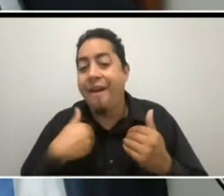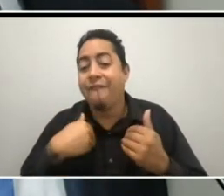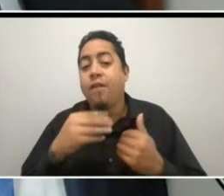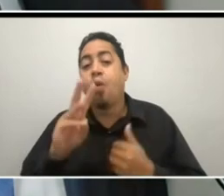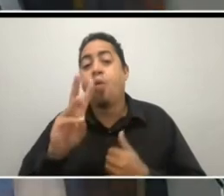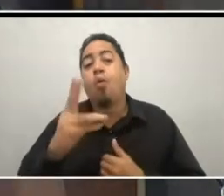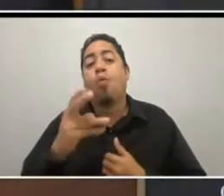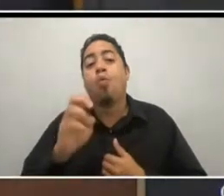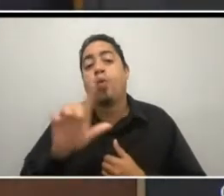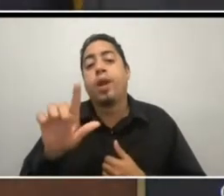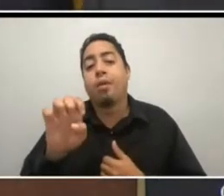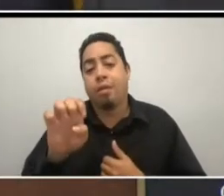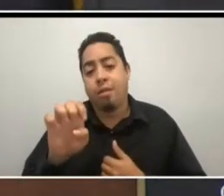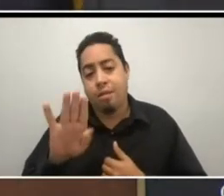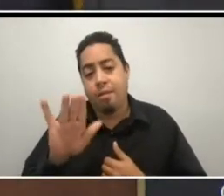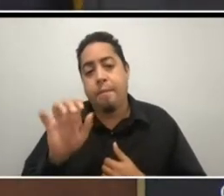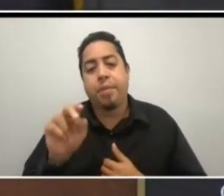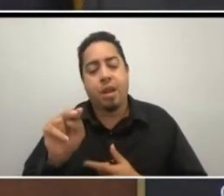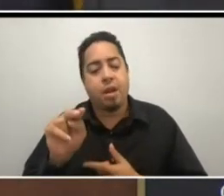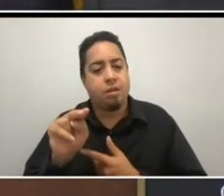kept.